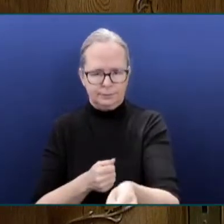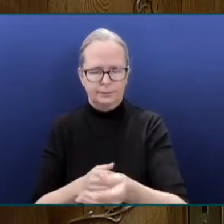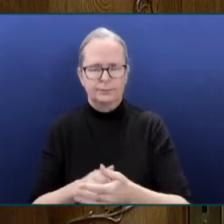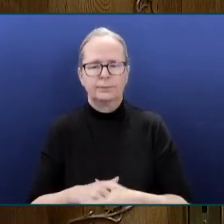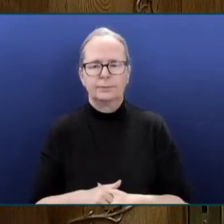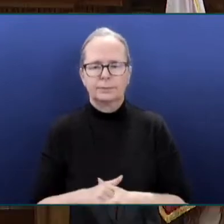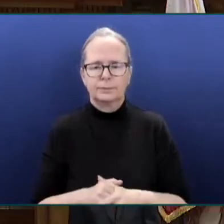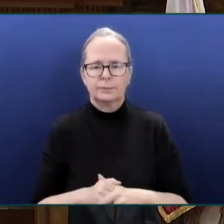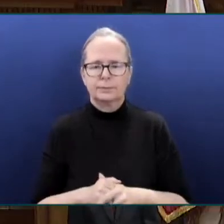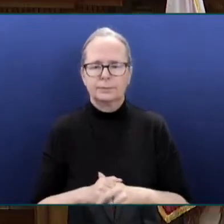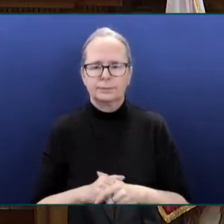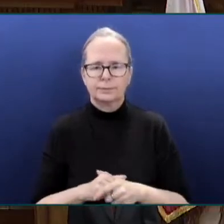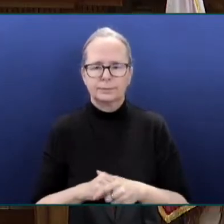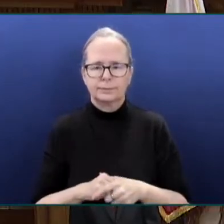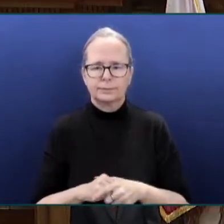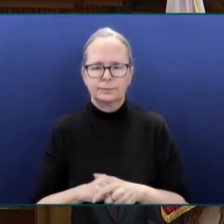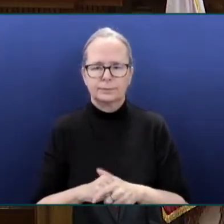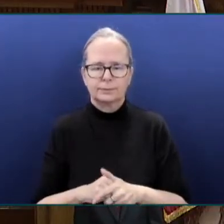Madam Clerk.